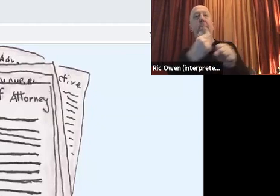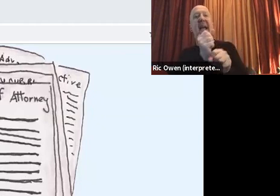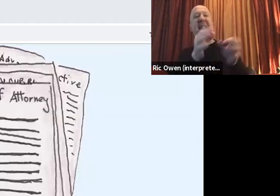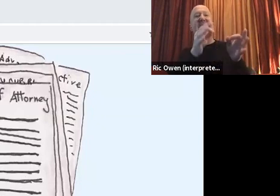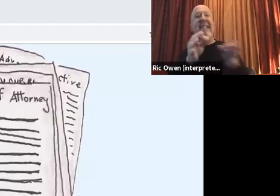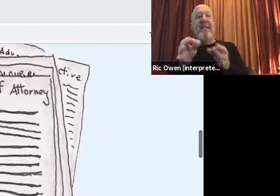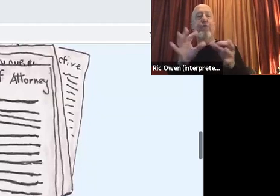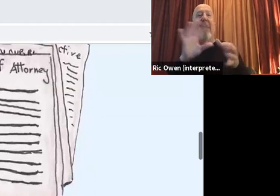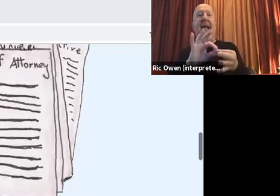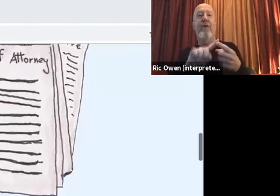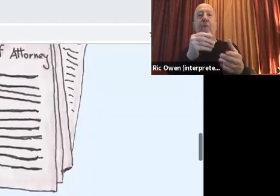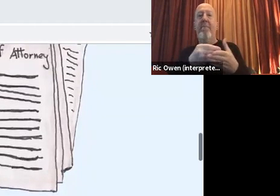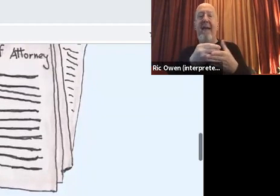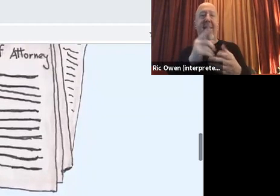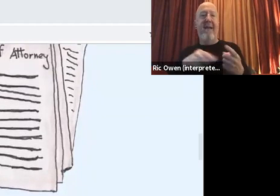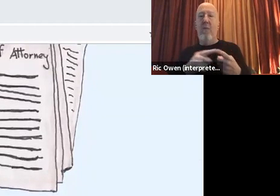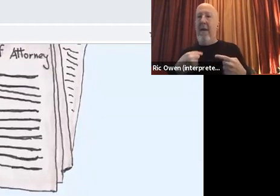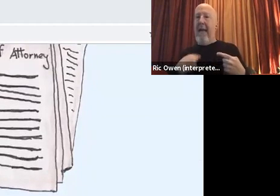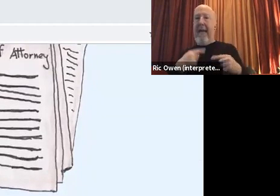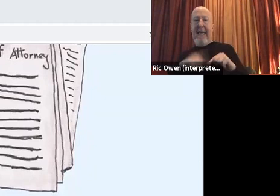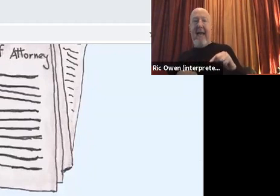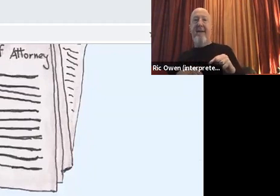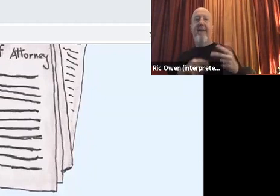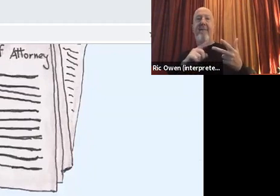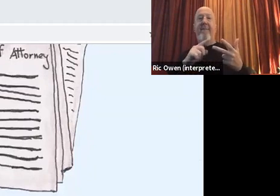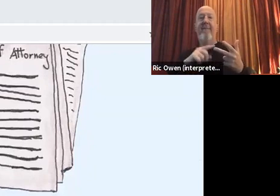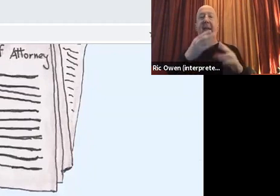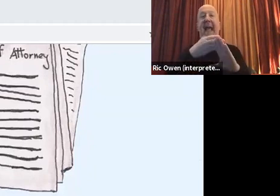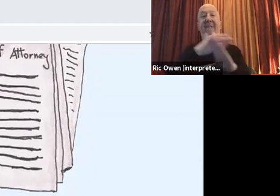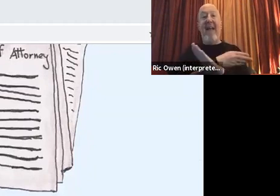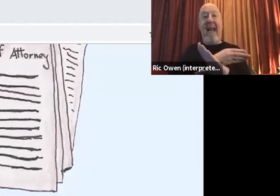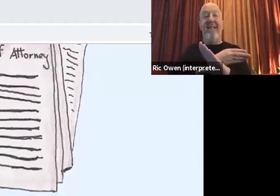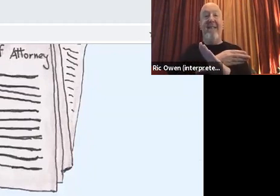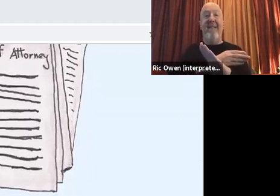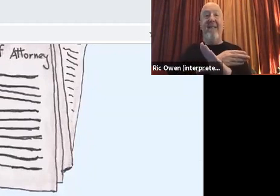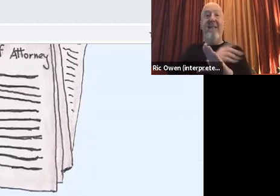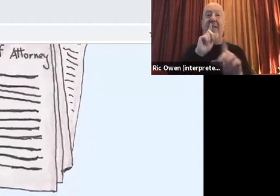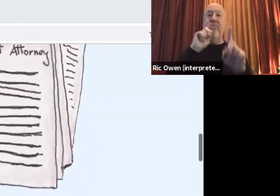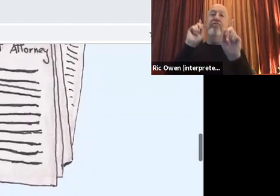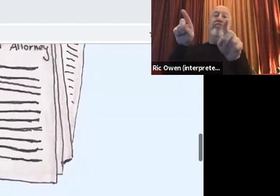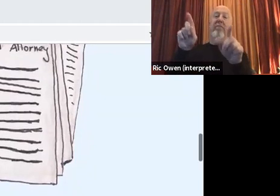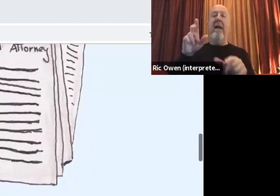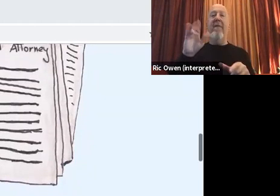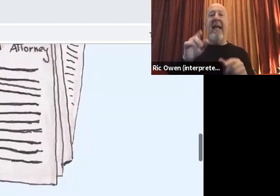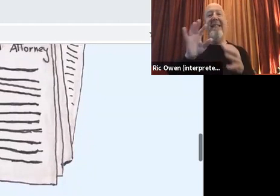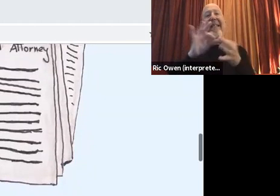can't do so. The advance directive is a statement of your wishes regarding medical treatment. A